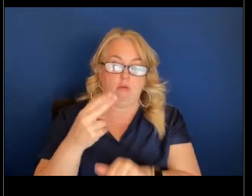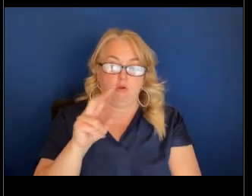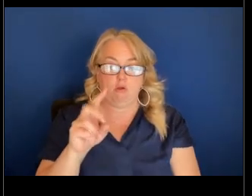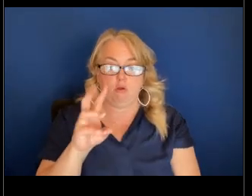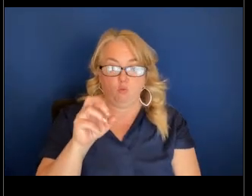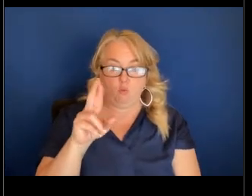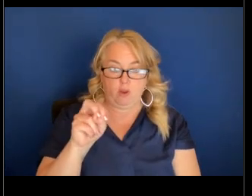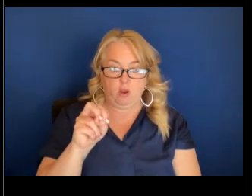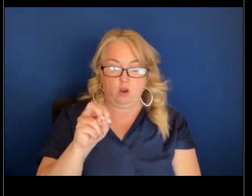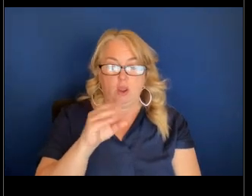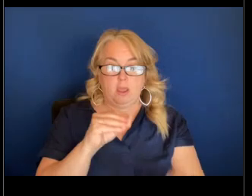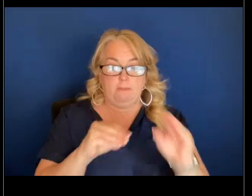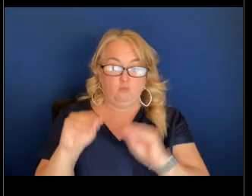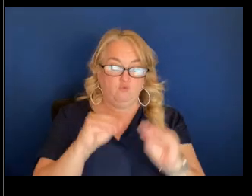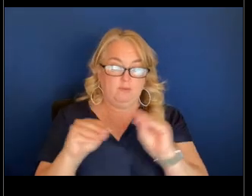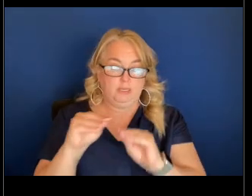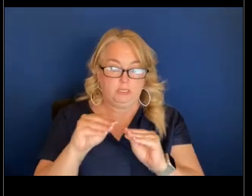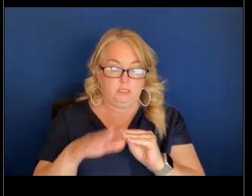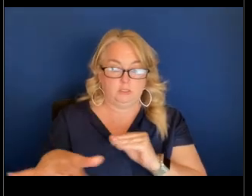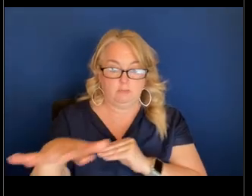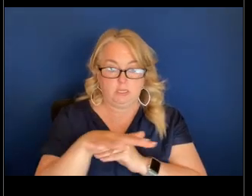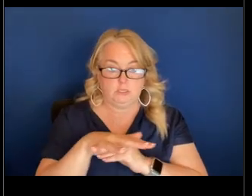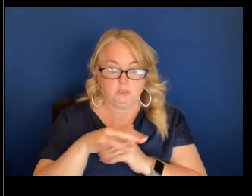and maneuvering space.